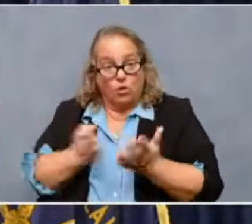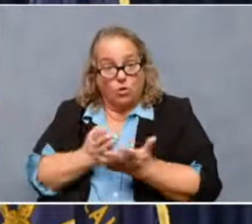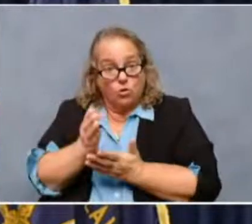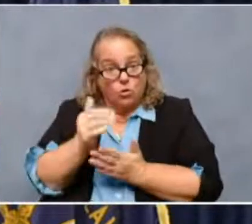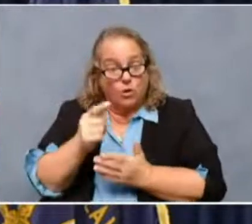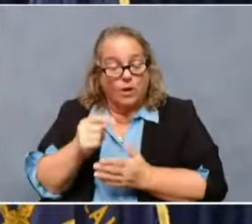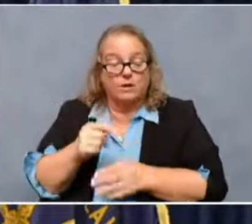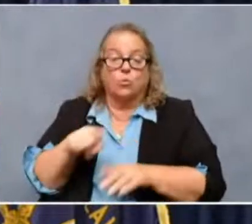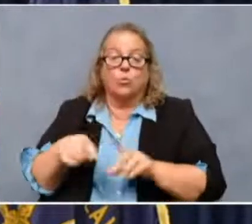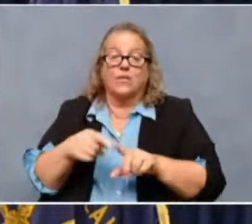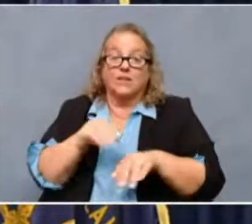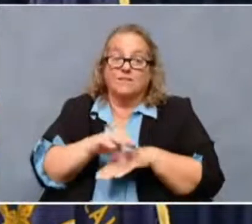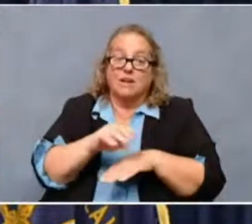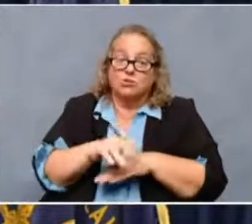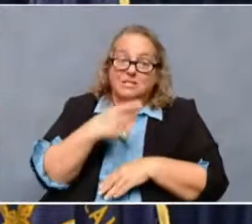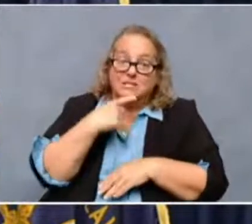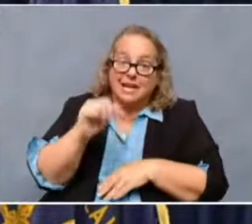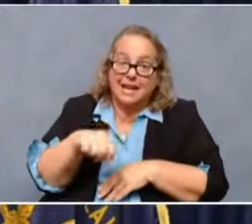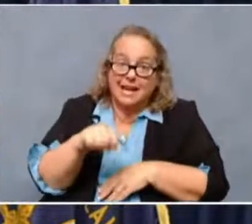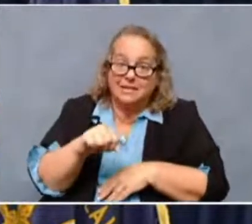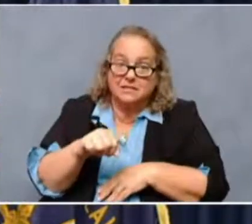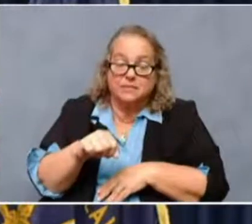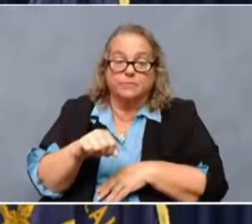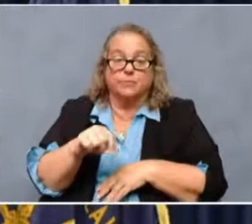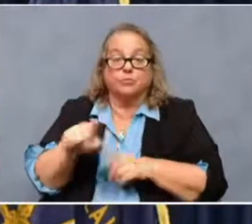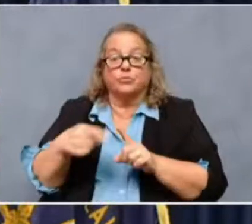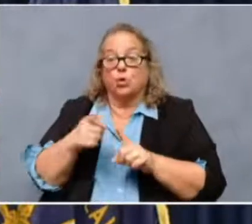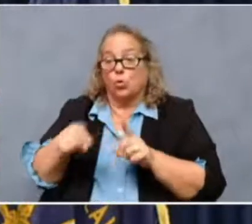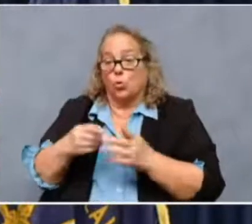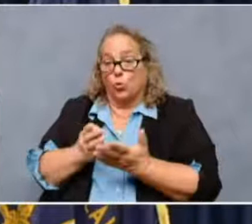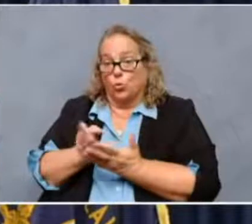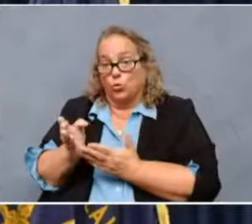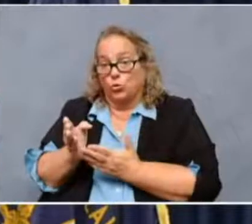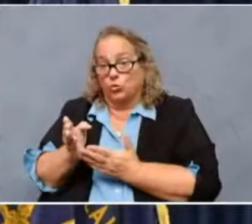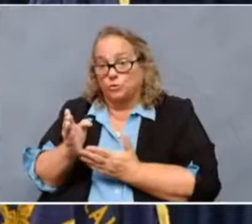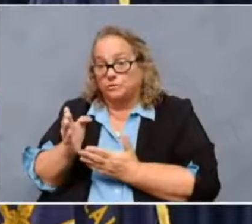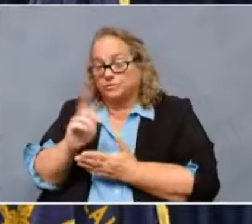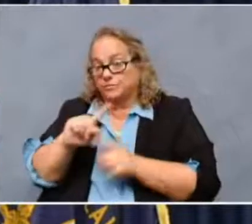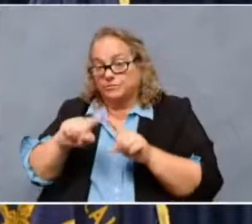yes, and they're unanimous on it, when it goes through the other pieces of the